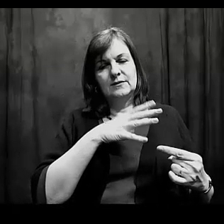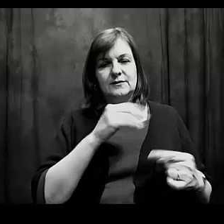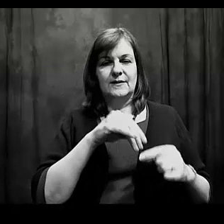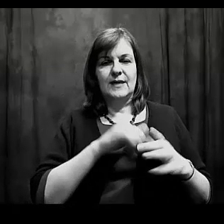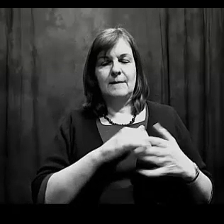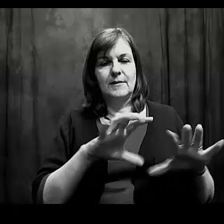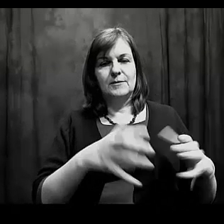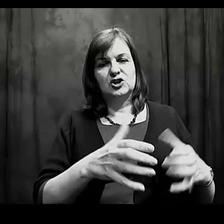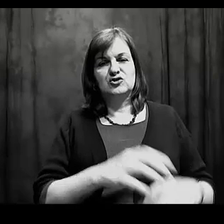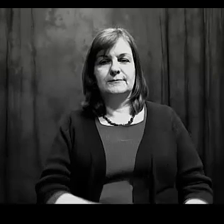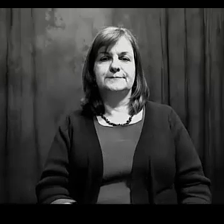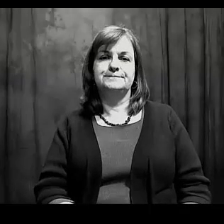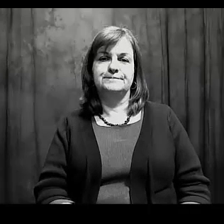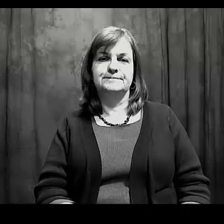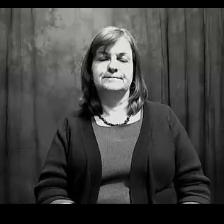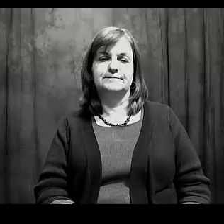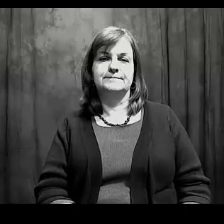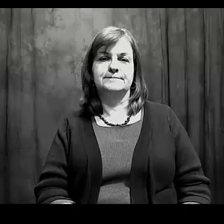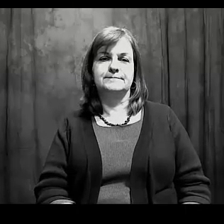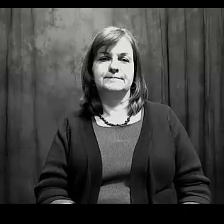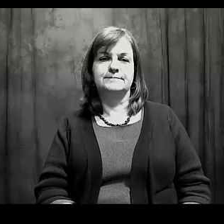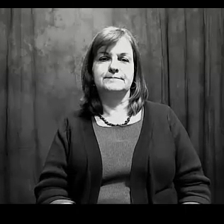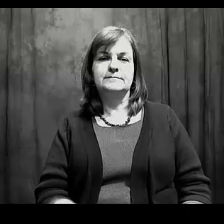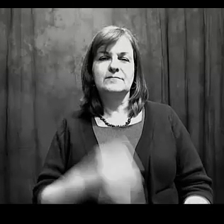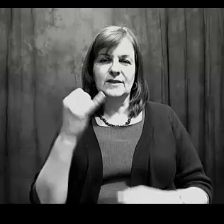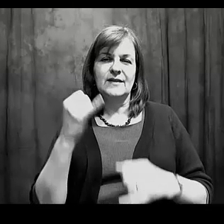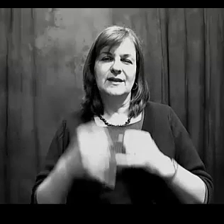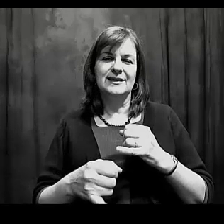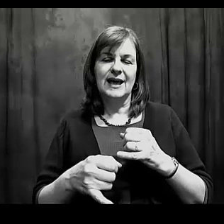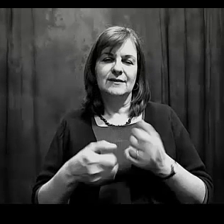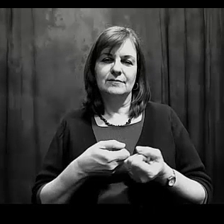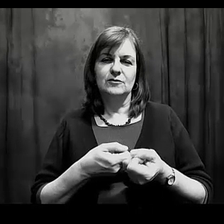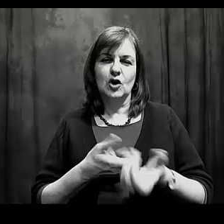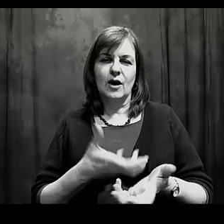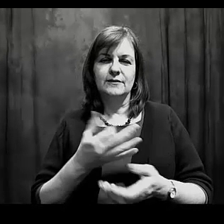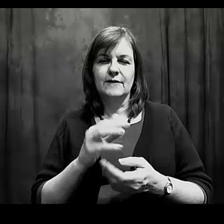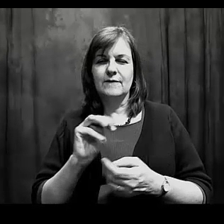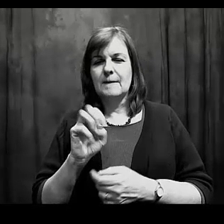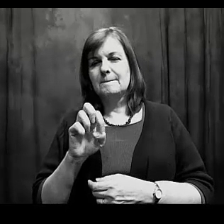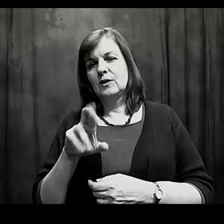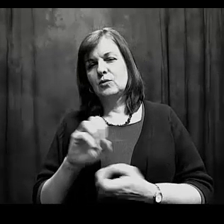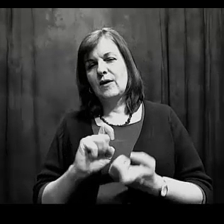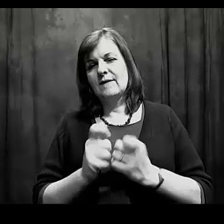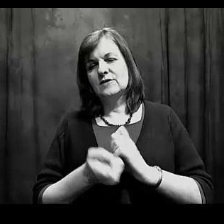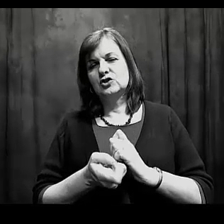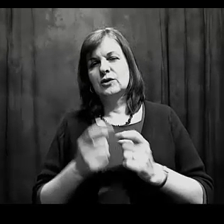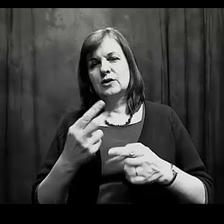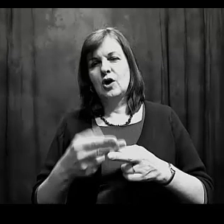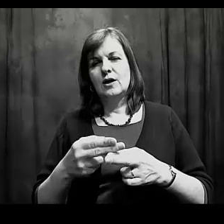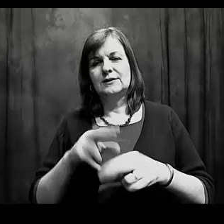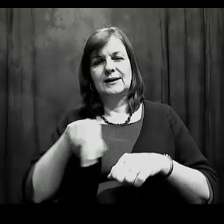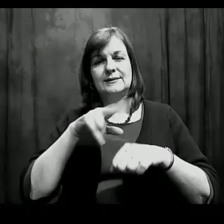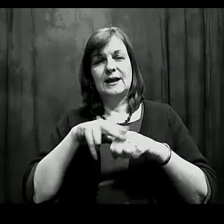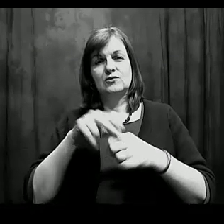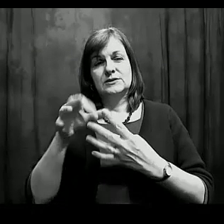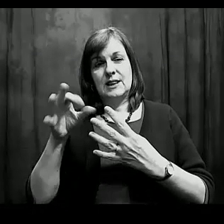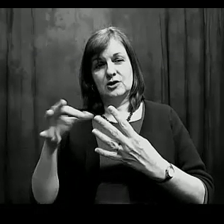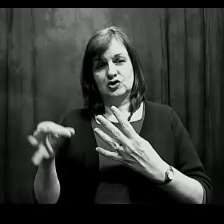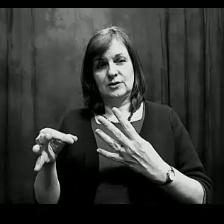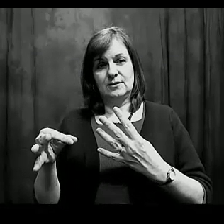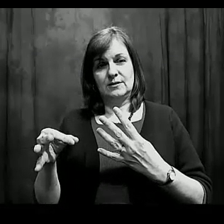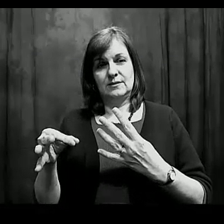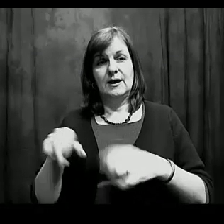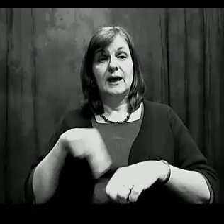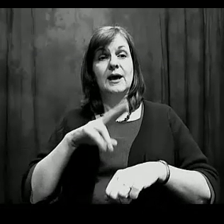the breeding females of the population. The last agent of microevolution that we want to look at is actually known as natural